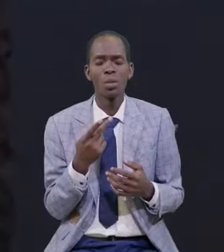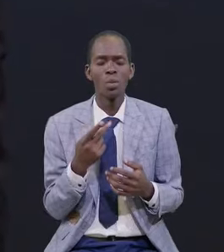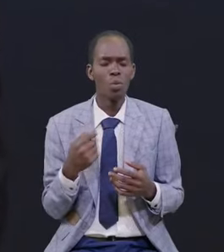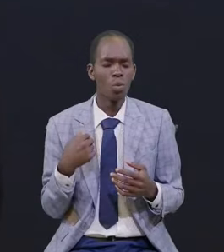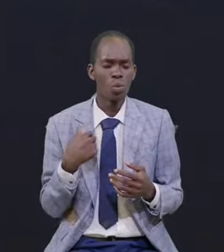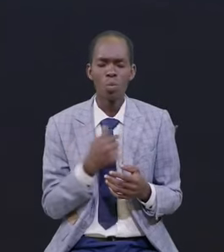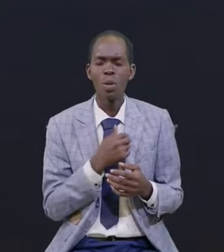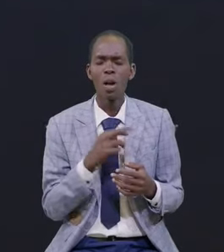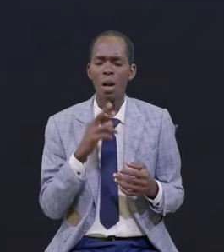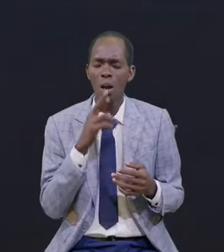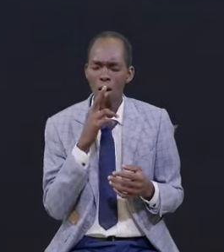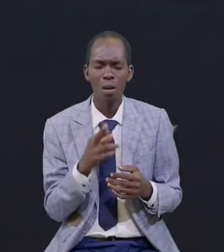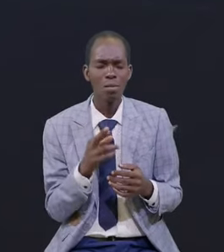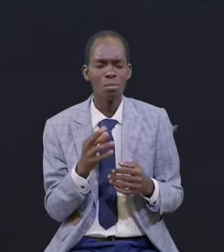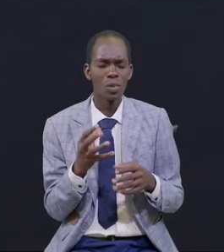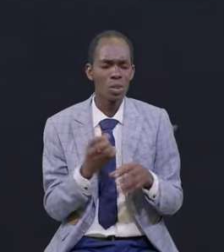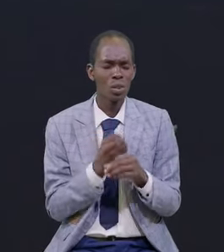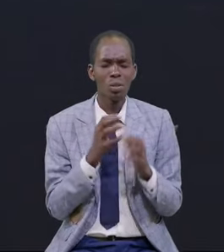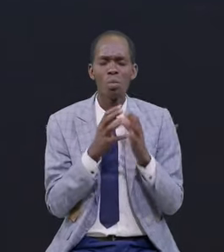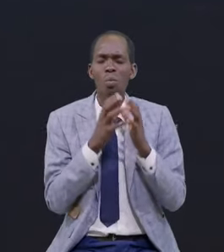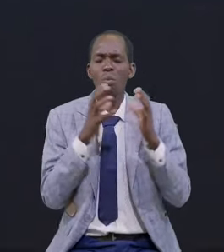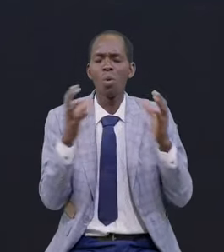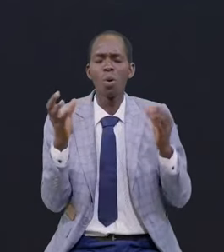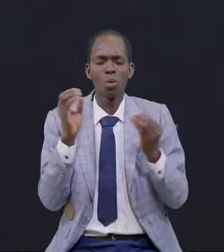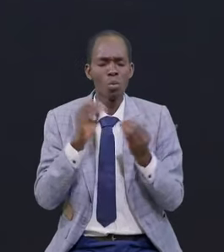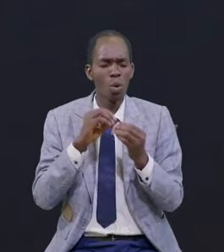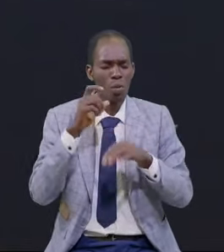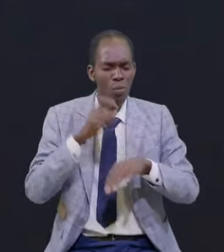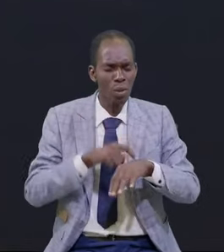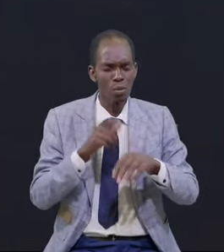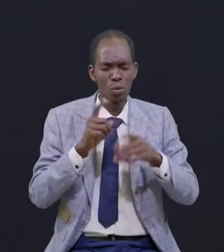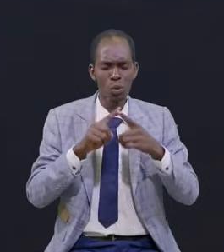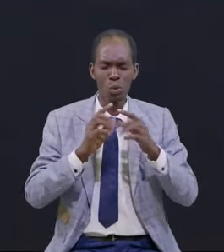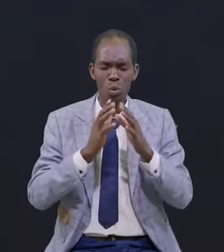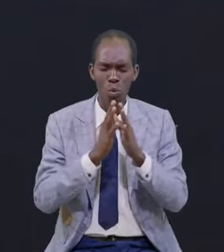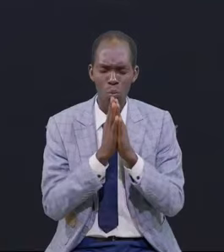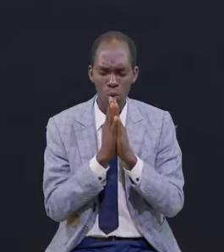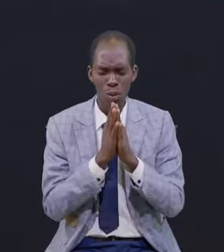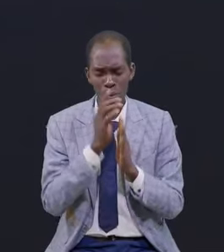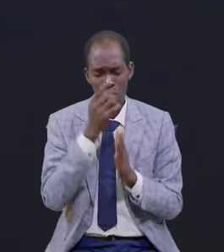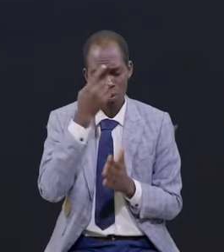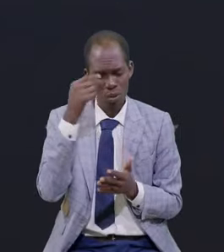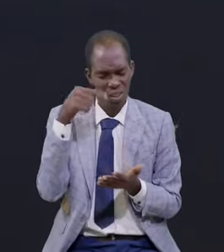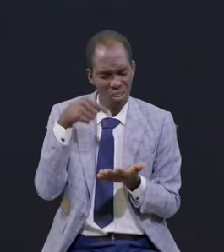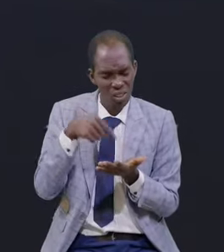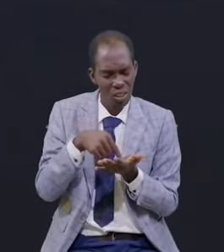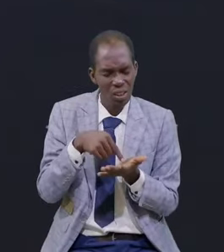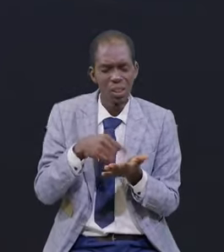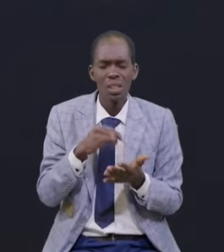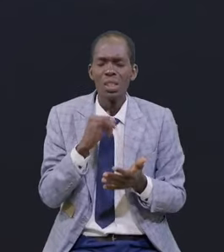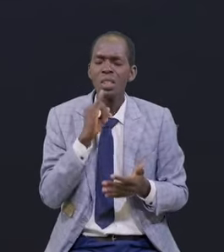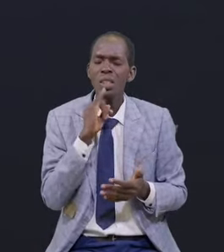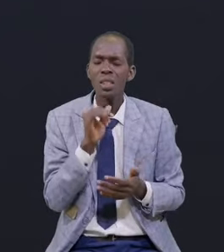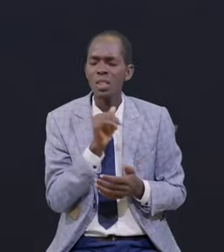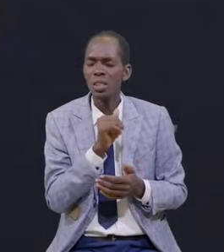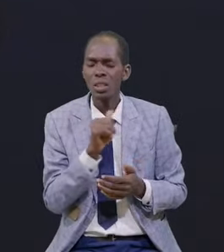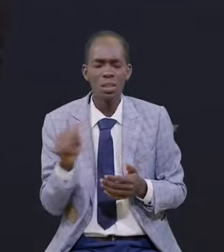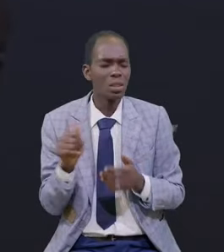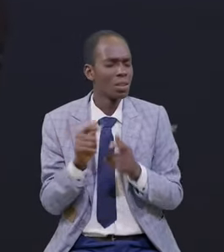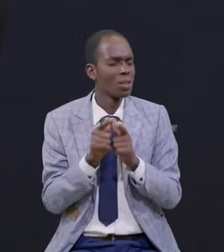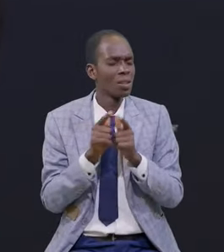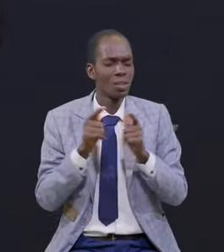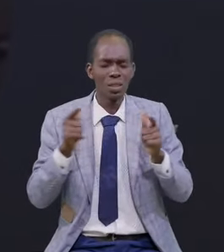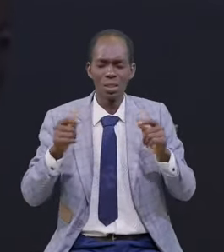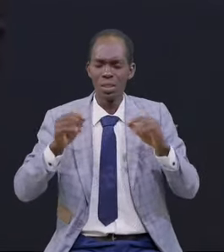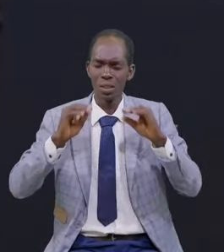another session of the prayer Pray and tell the Lord this is a special moment of prayer and tell God oh Lord